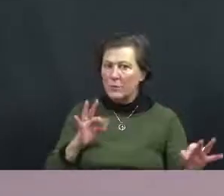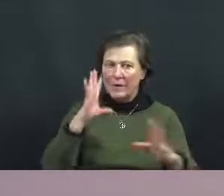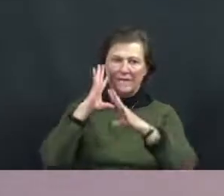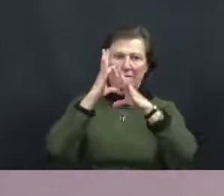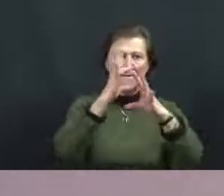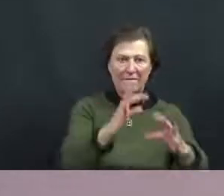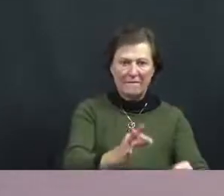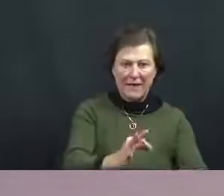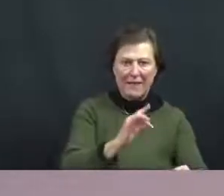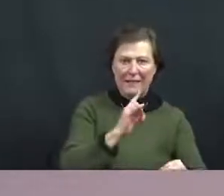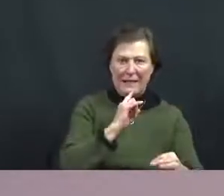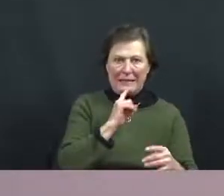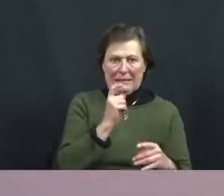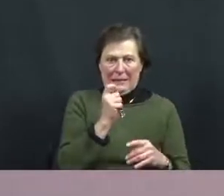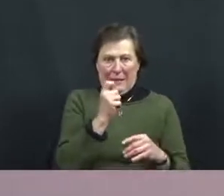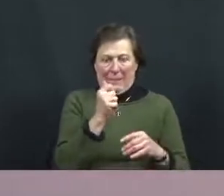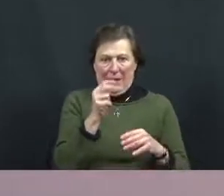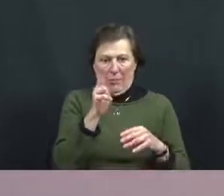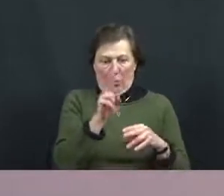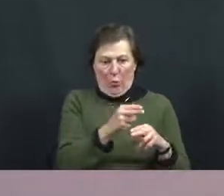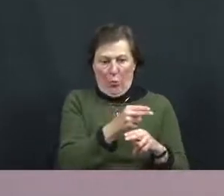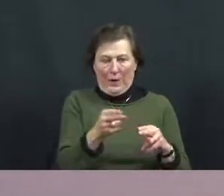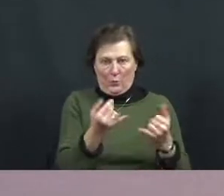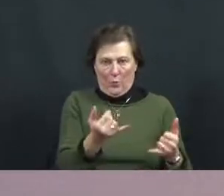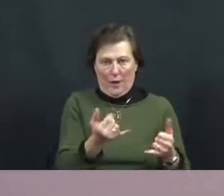threat from within.